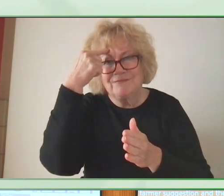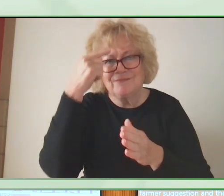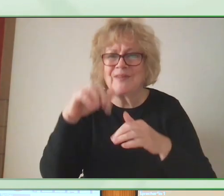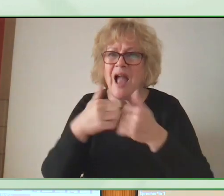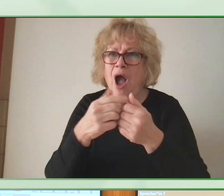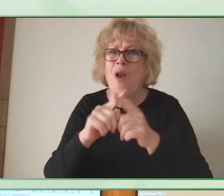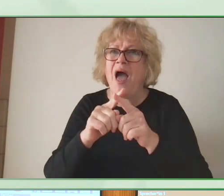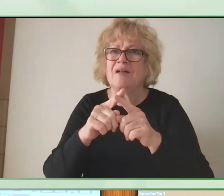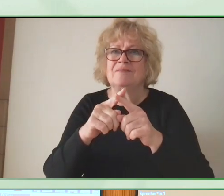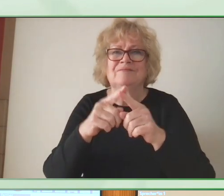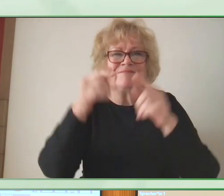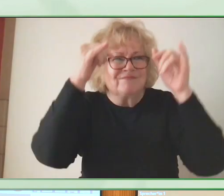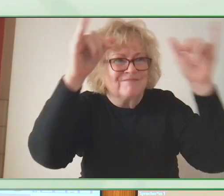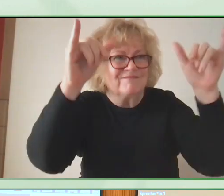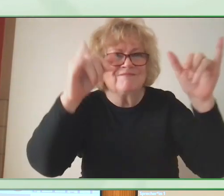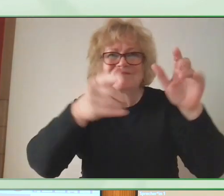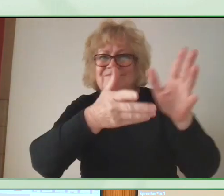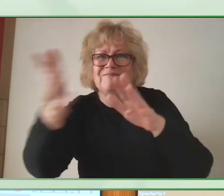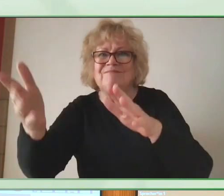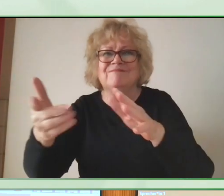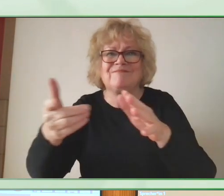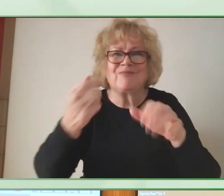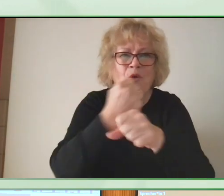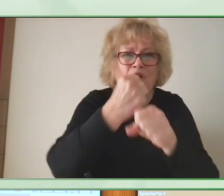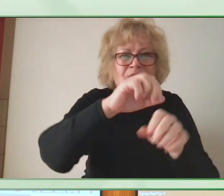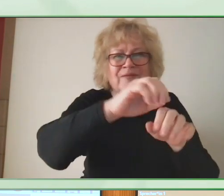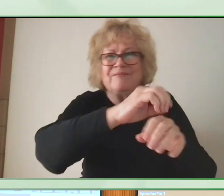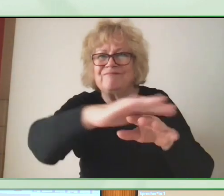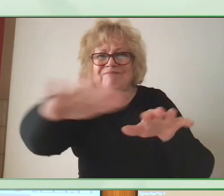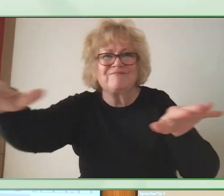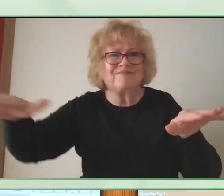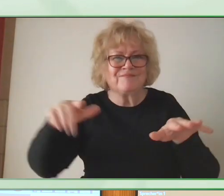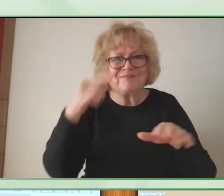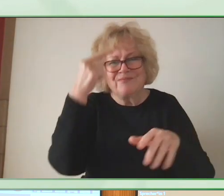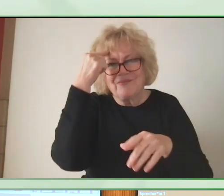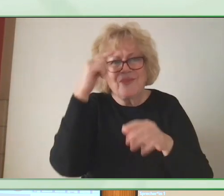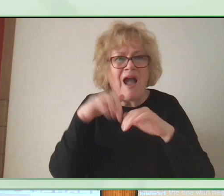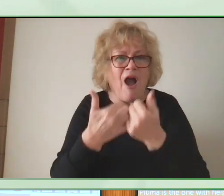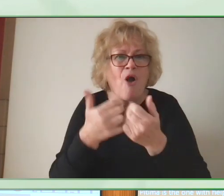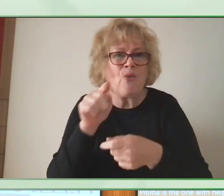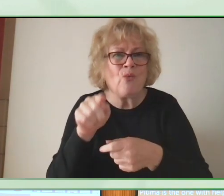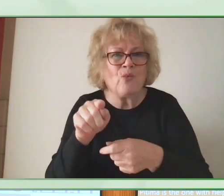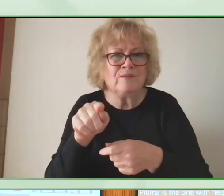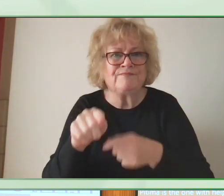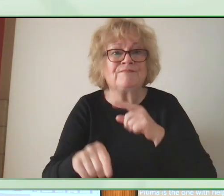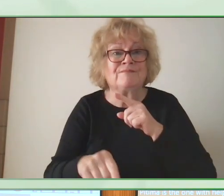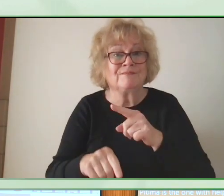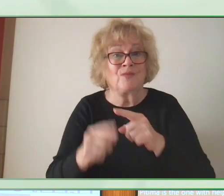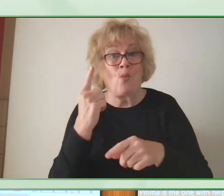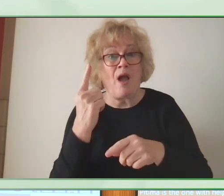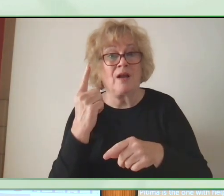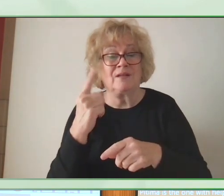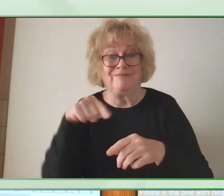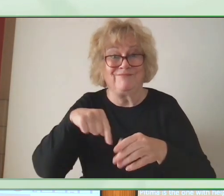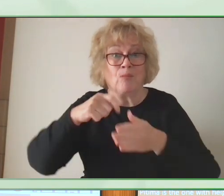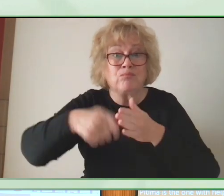2003. The Fondation Internationale, Tierno and MAriam is an NGO dedicated to disability inclusion and women employment.